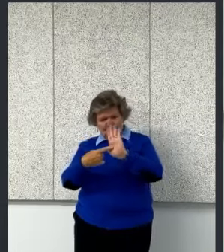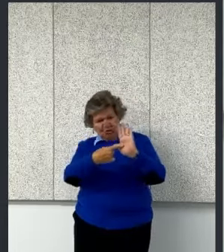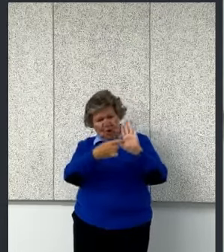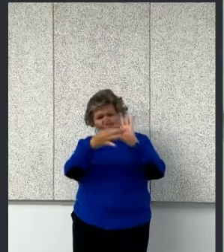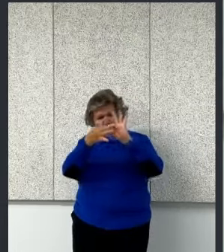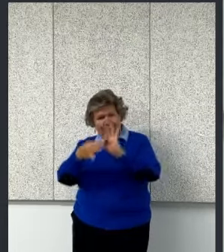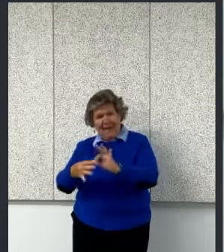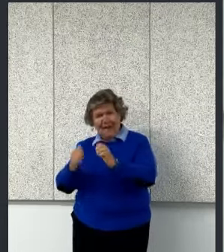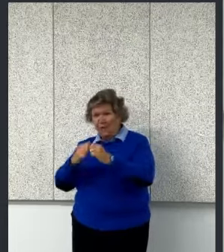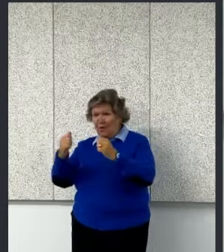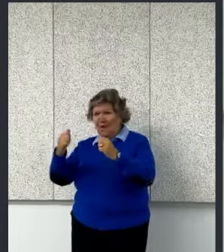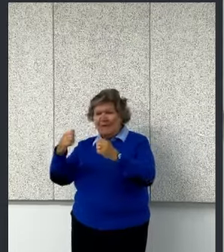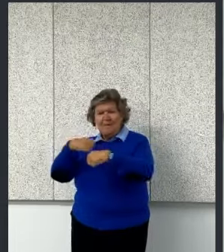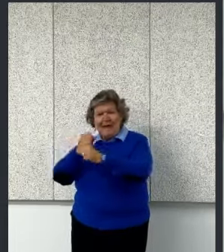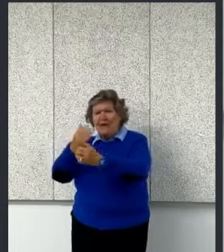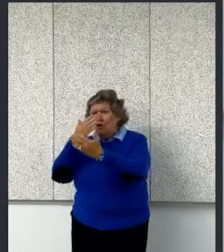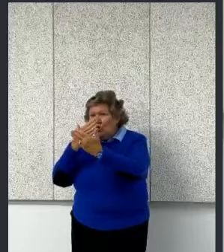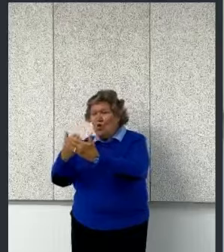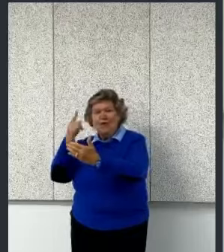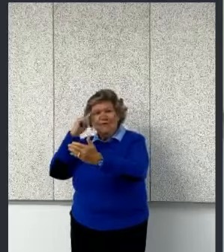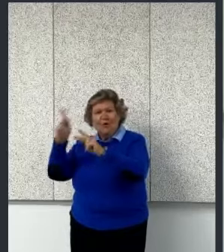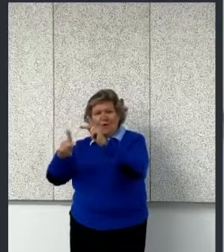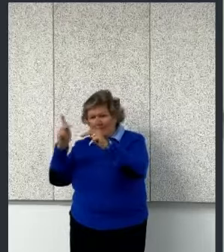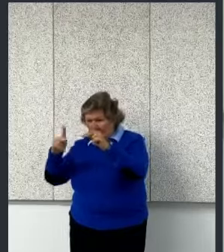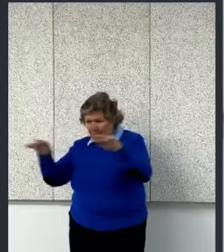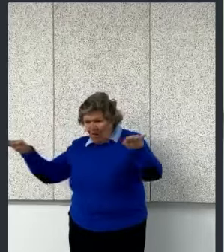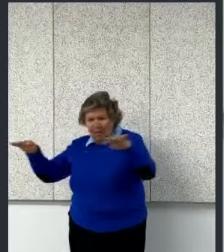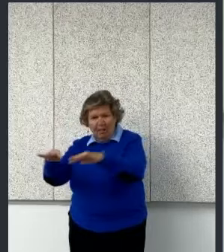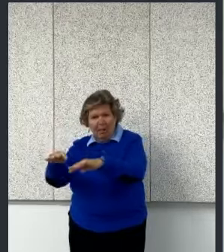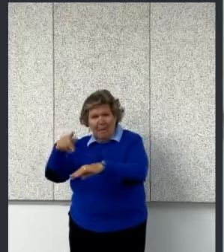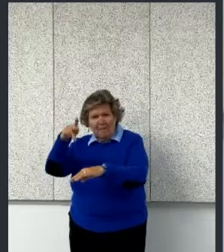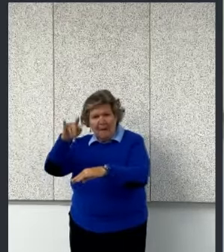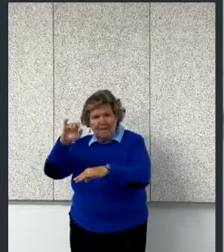public good, you know, public access, public